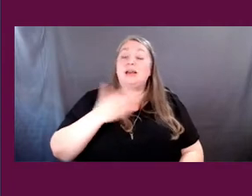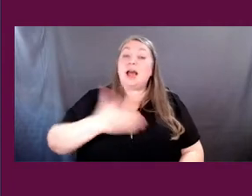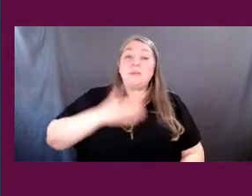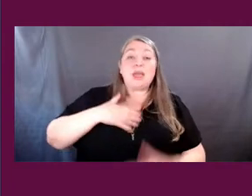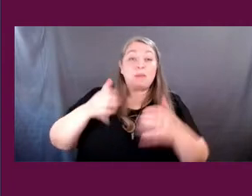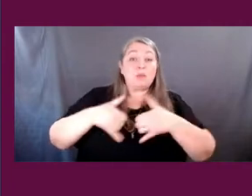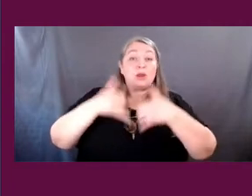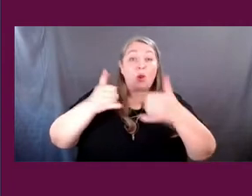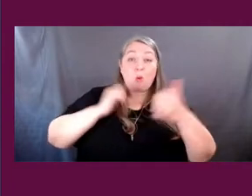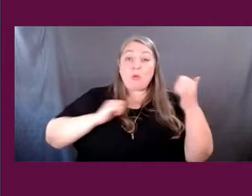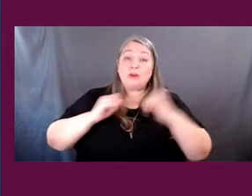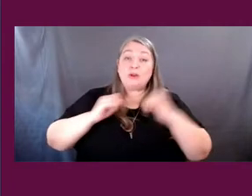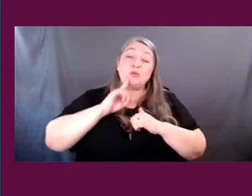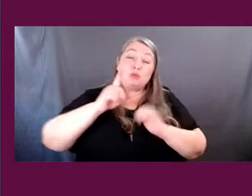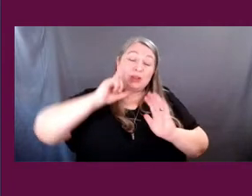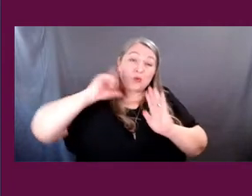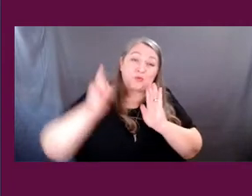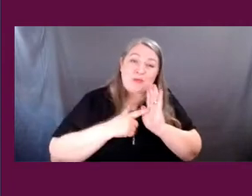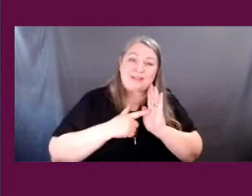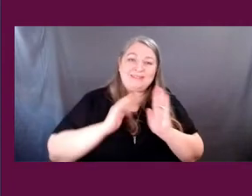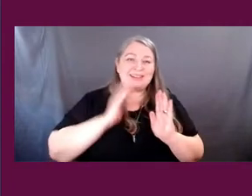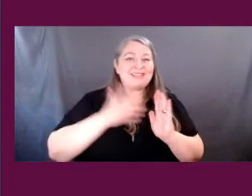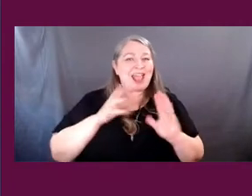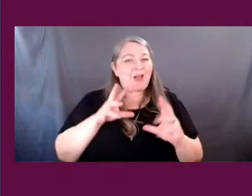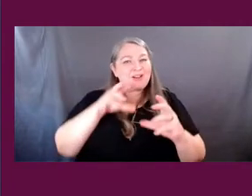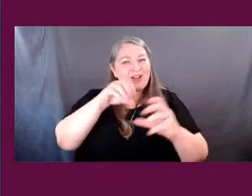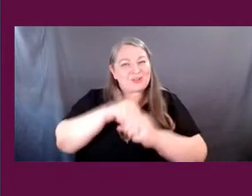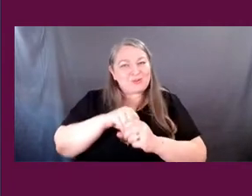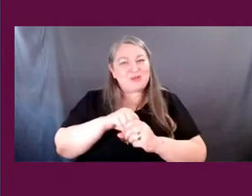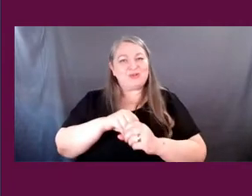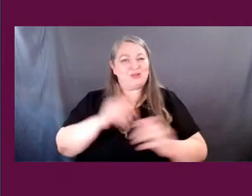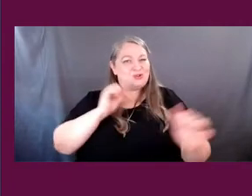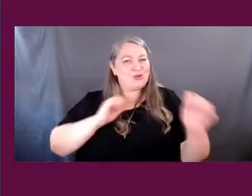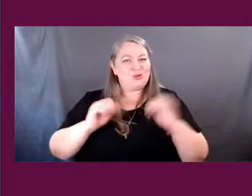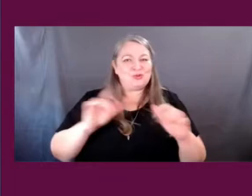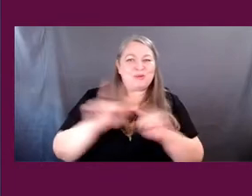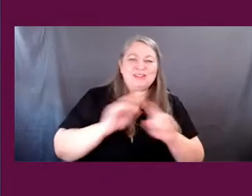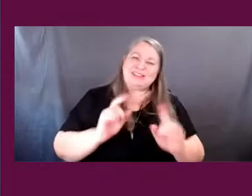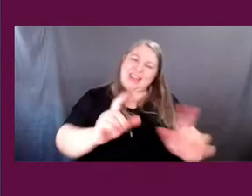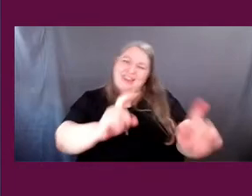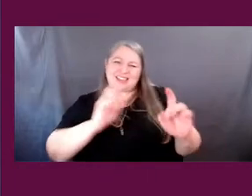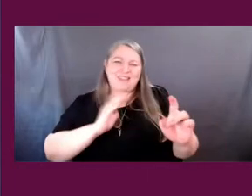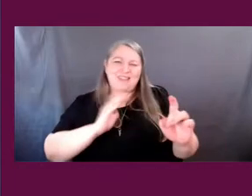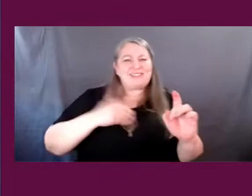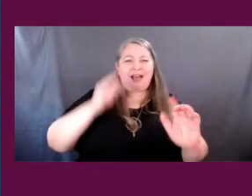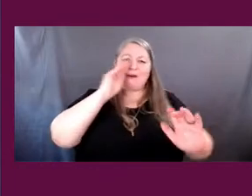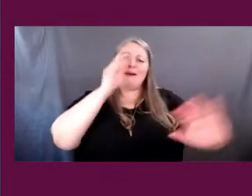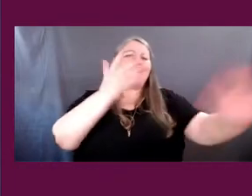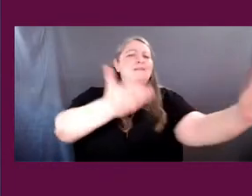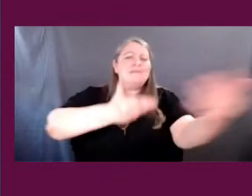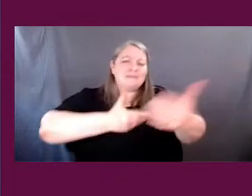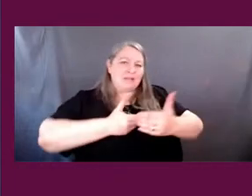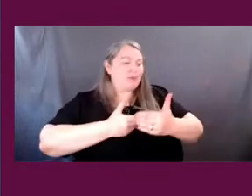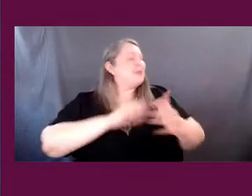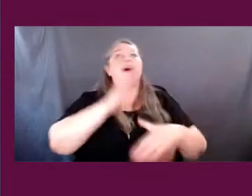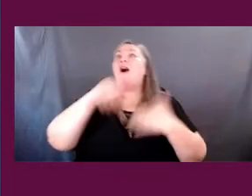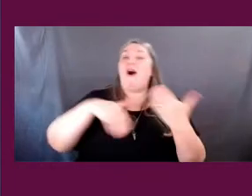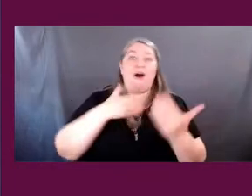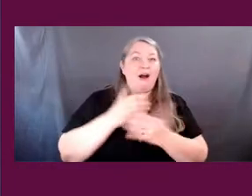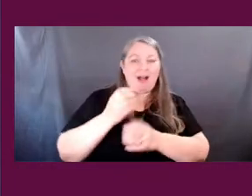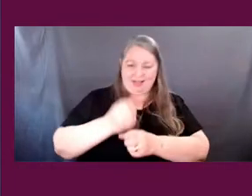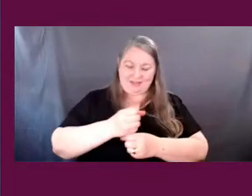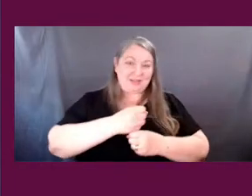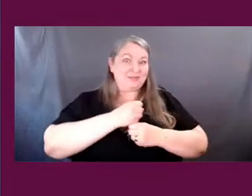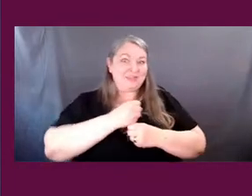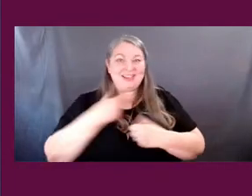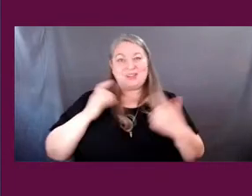our contributions to this industry and give us our flowers. All of the flowers. All of them. Okay, so we can wear them. Okay,